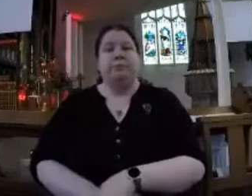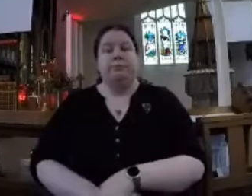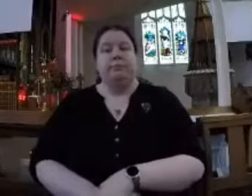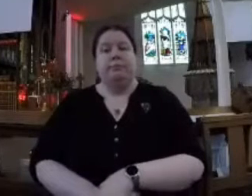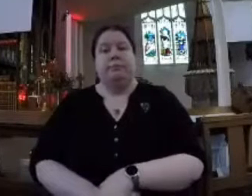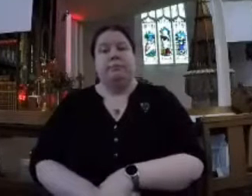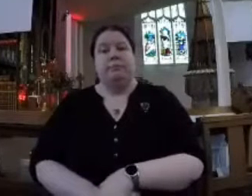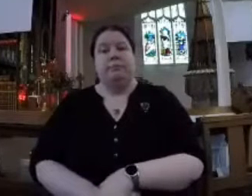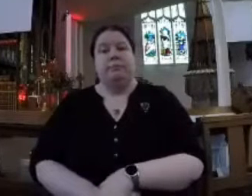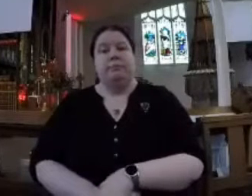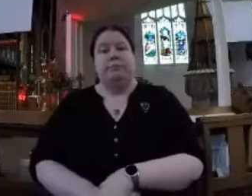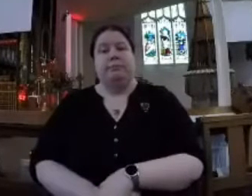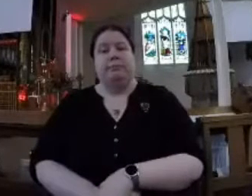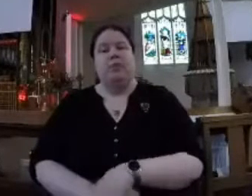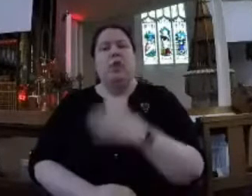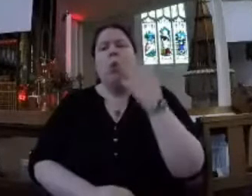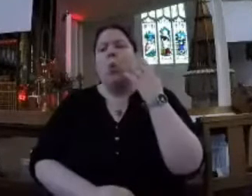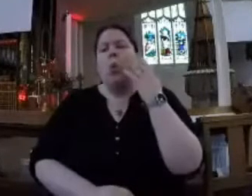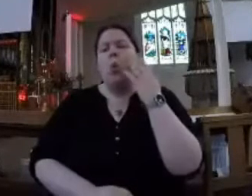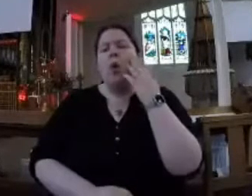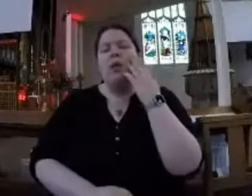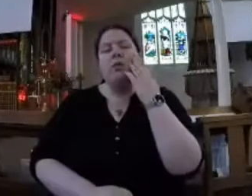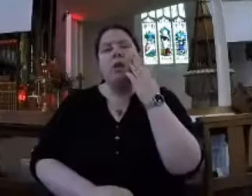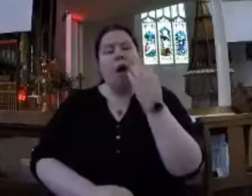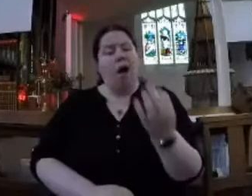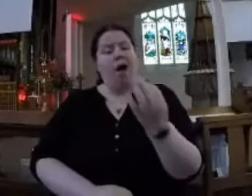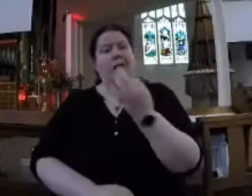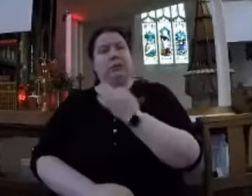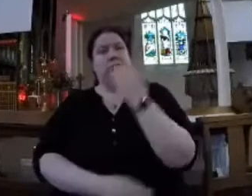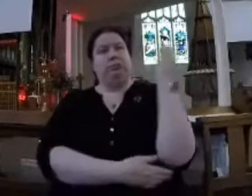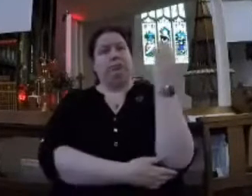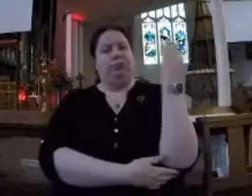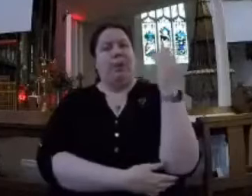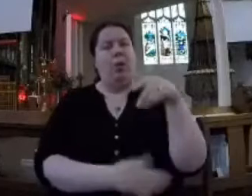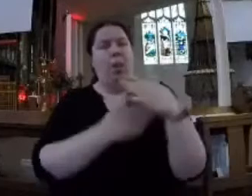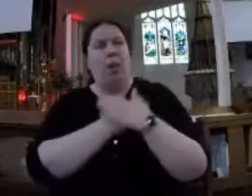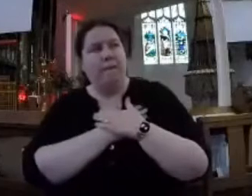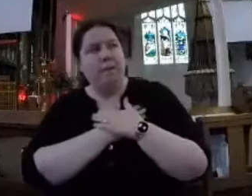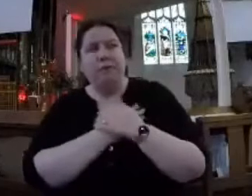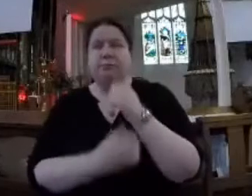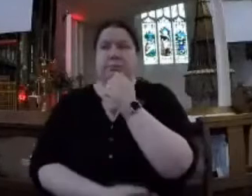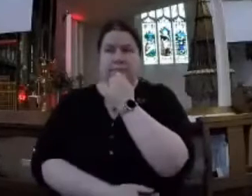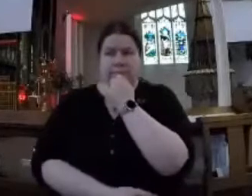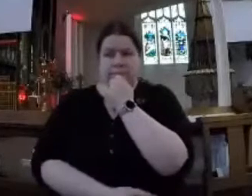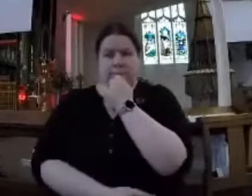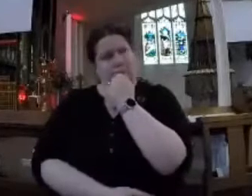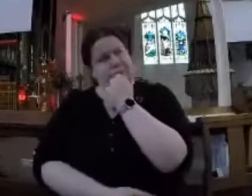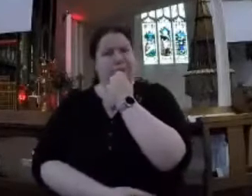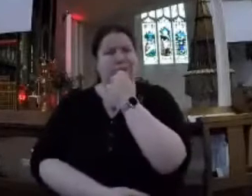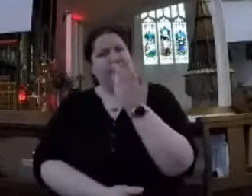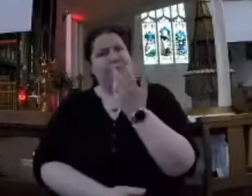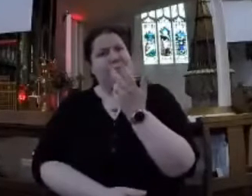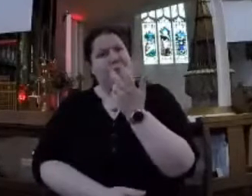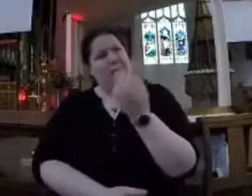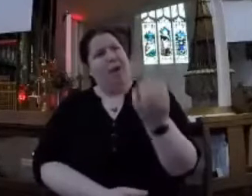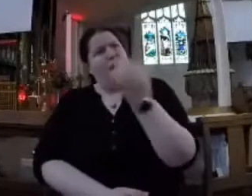put this in context, when you get asked as a preacher to preach on love, it's basically like getting asked, could